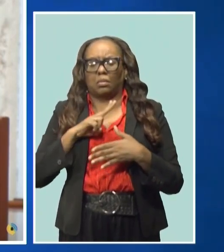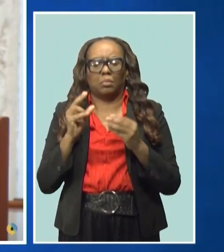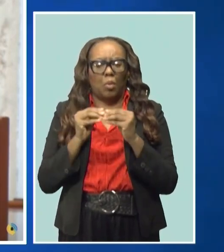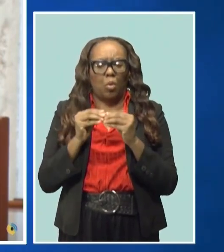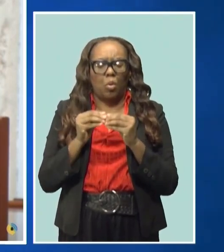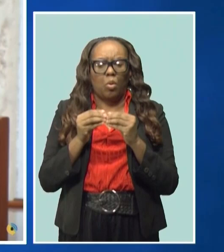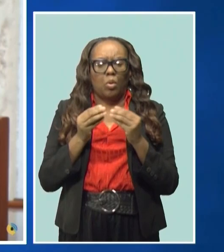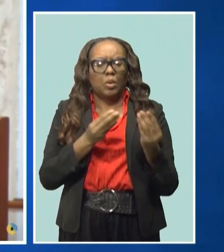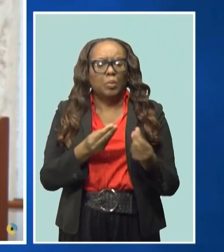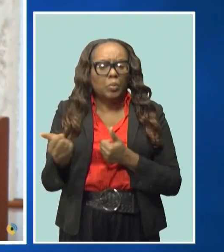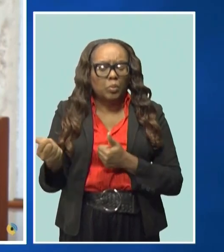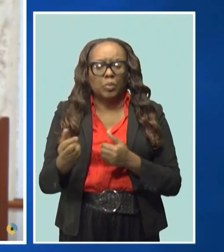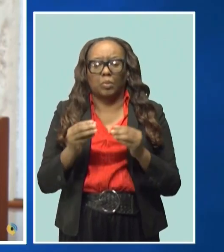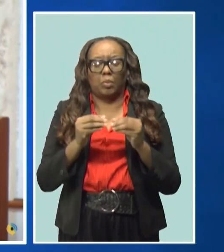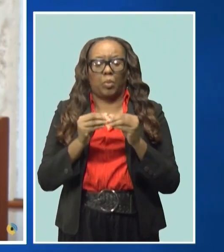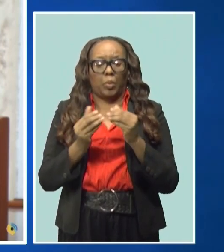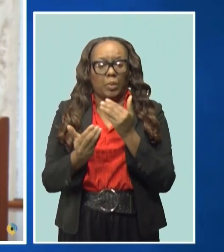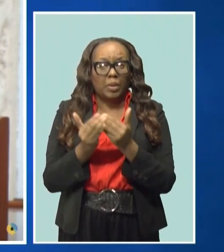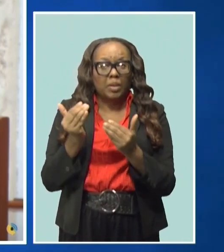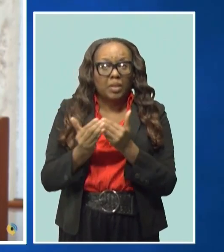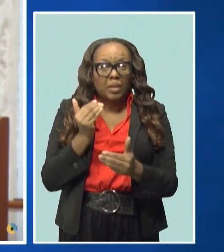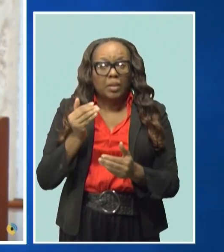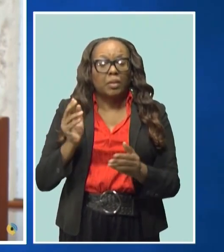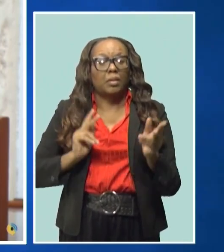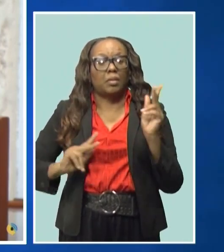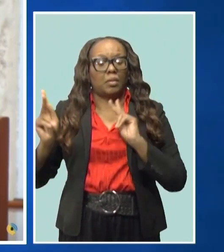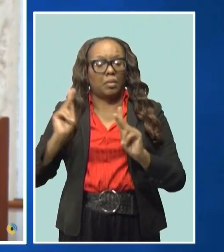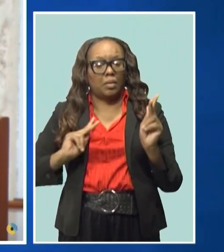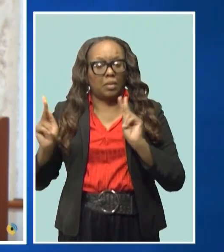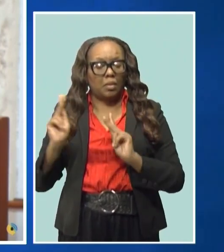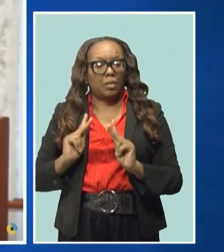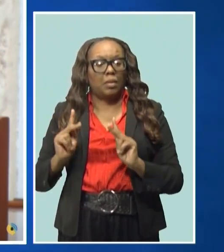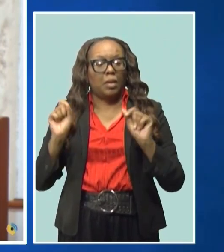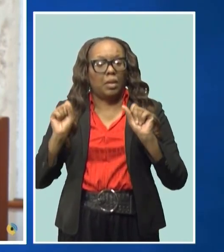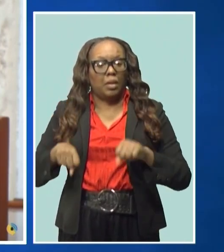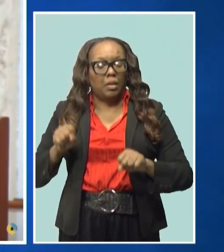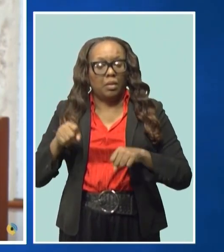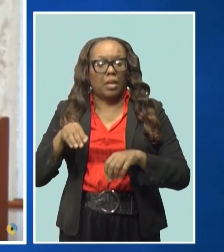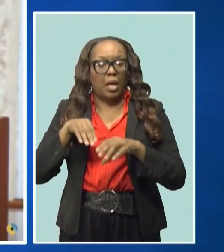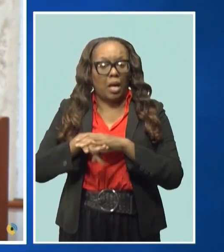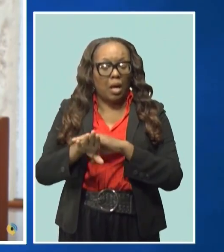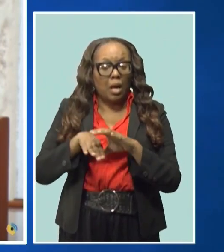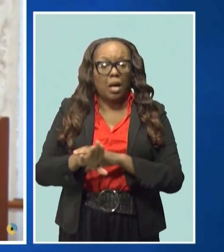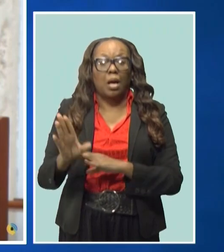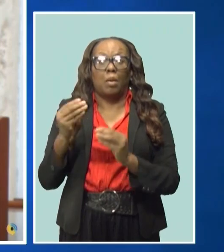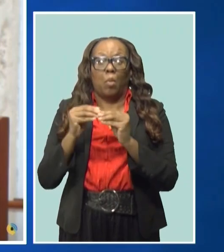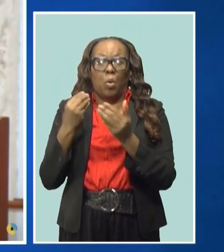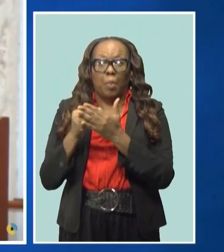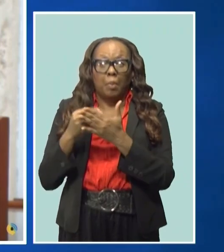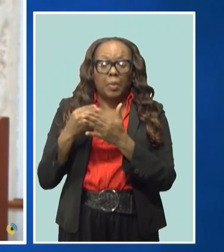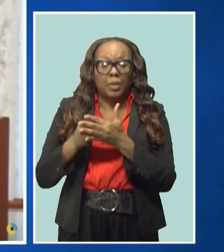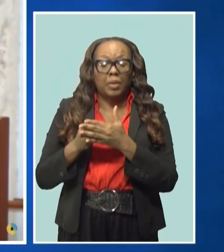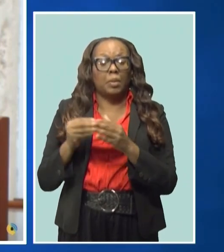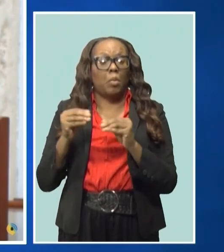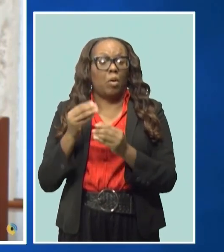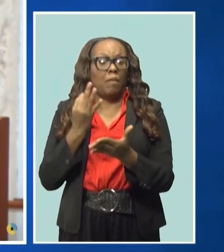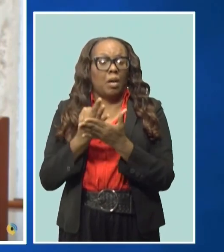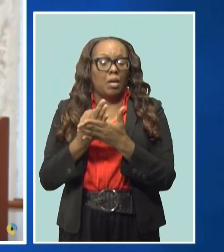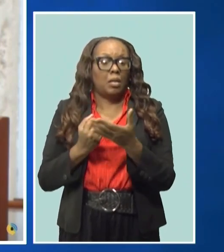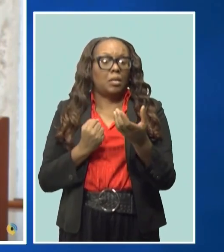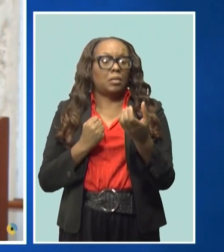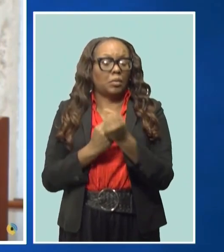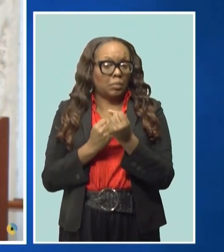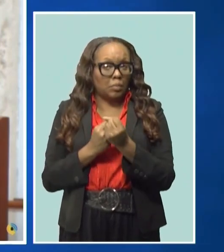it better for persons to be able to unlock financing at a time when we have a date